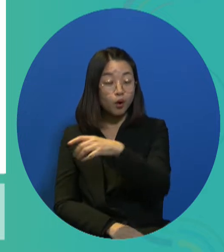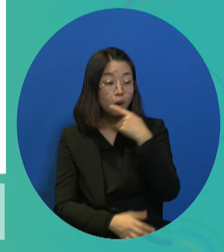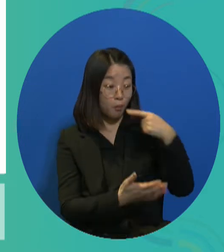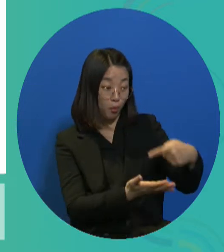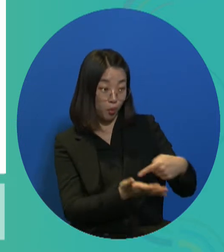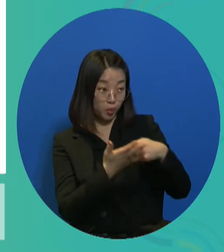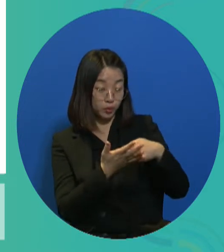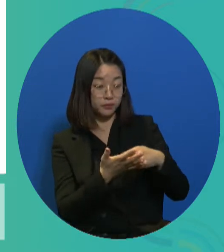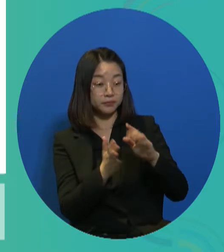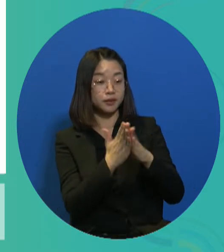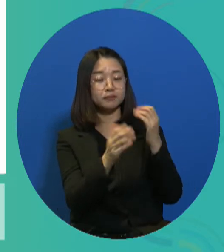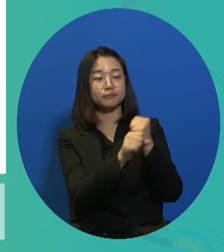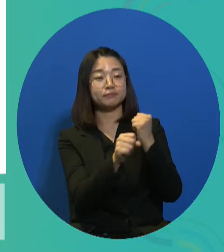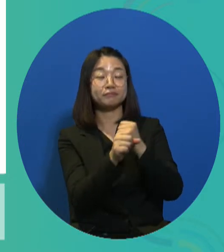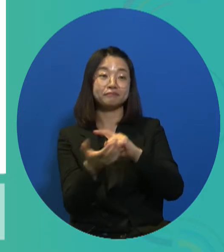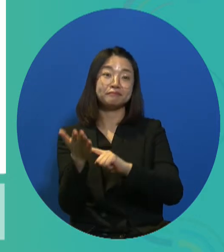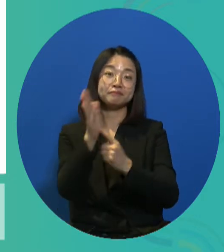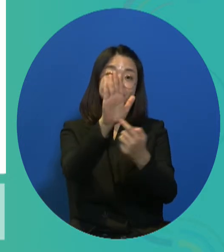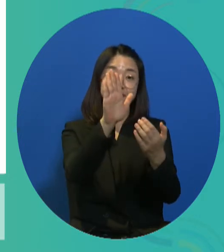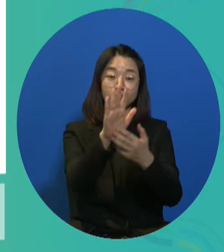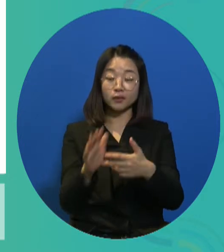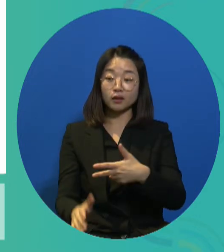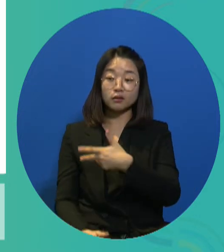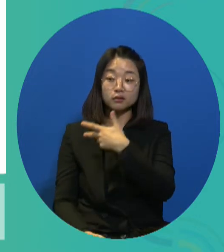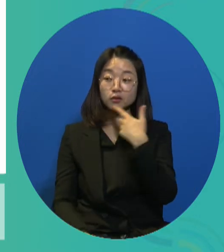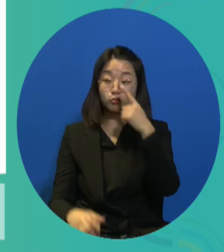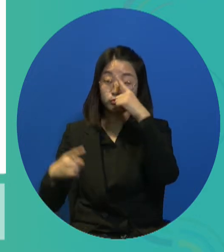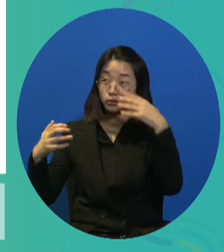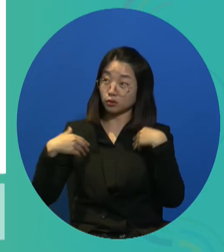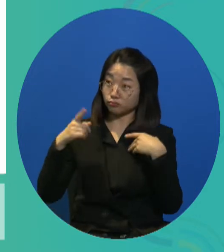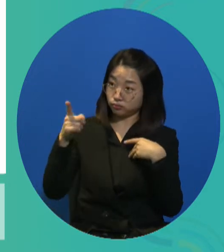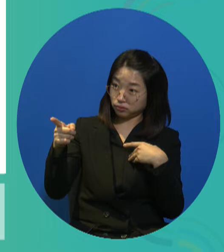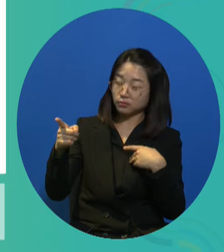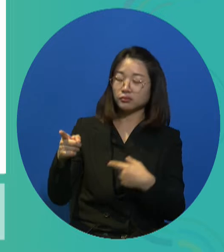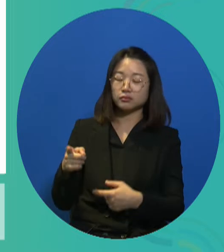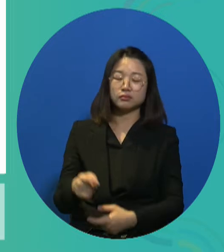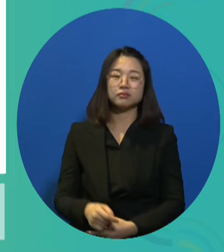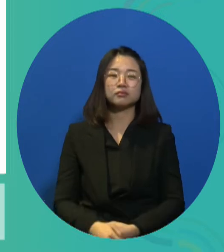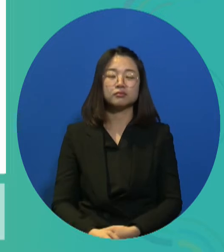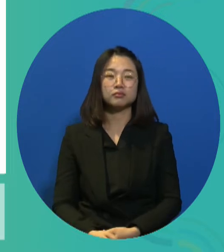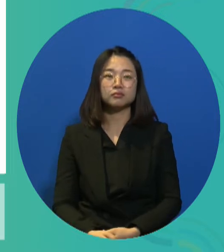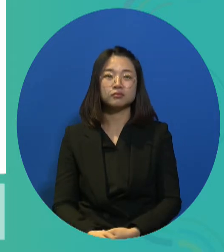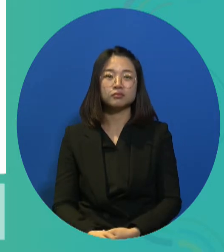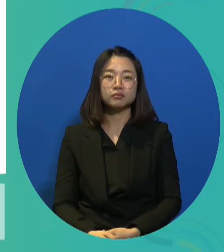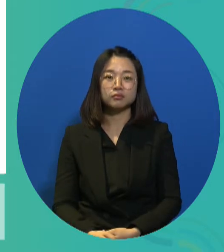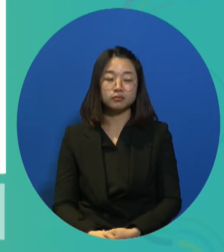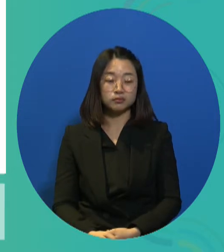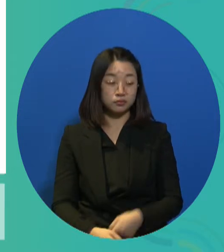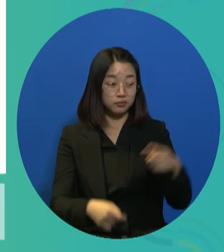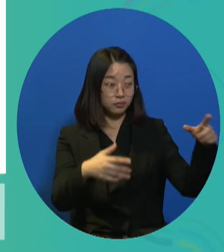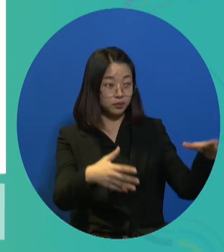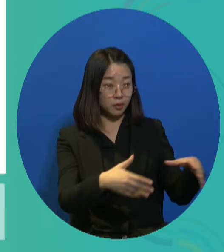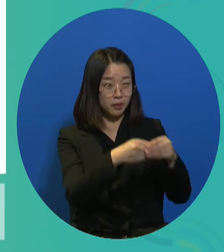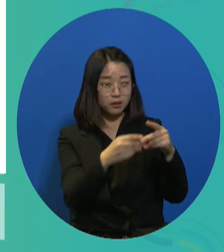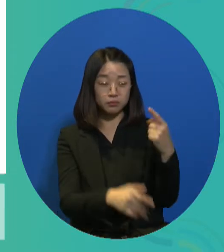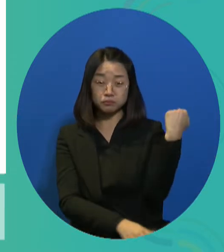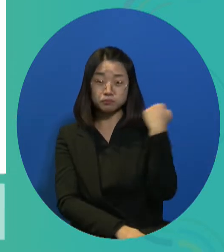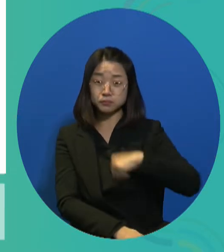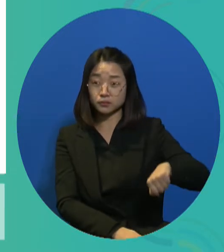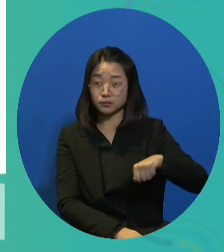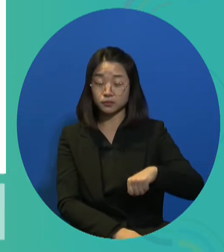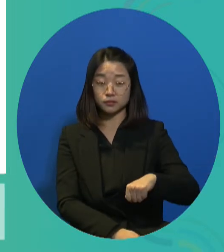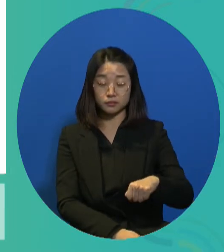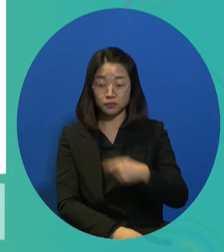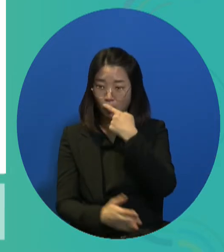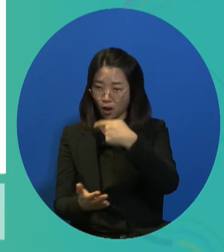for grave and systematic violations had been met. The following year, 2017, was